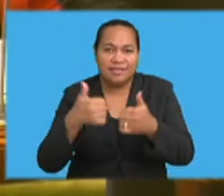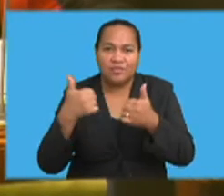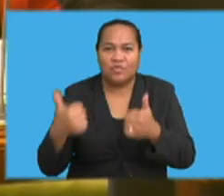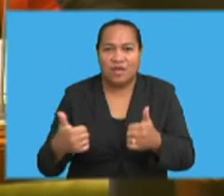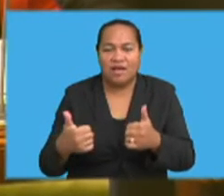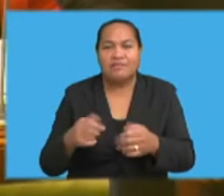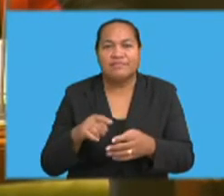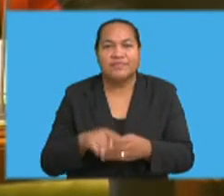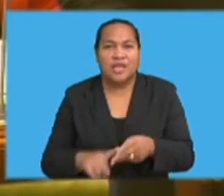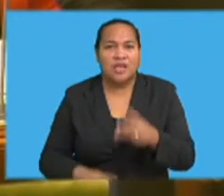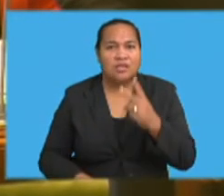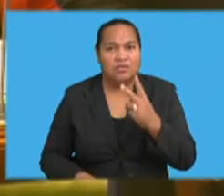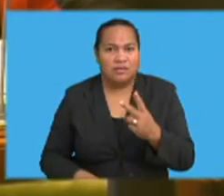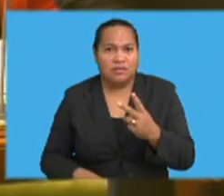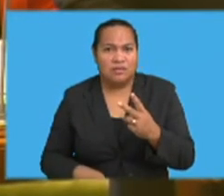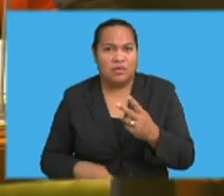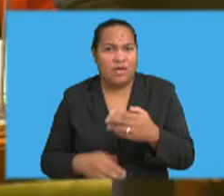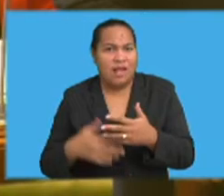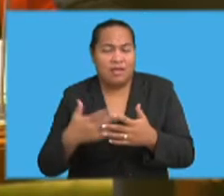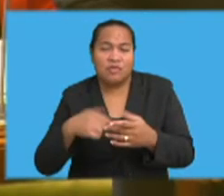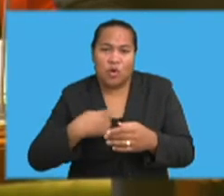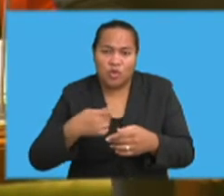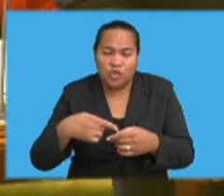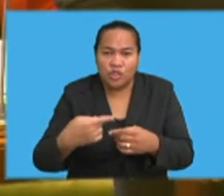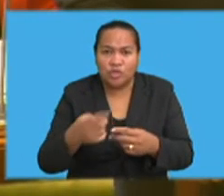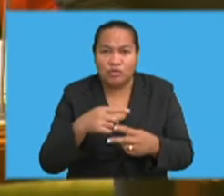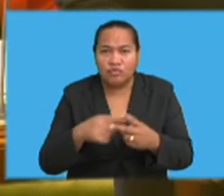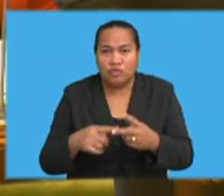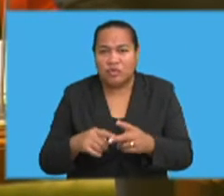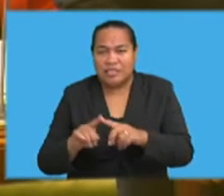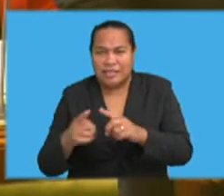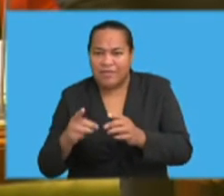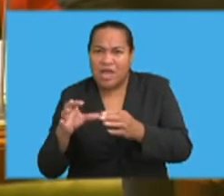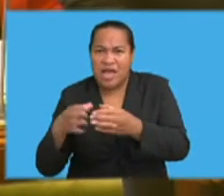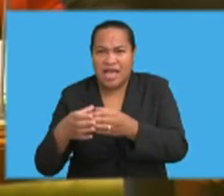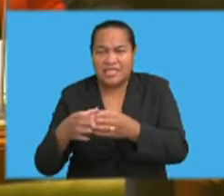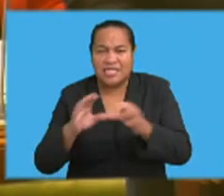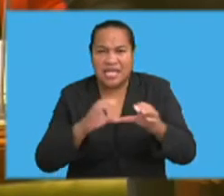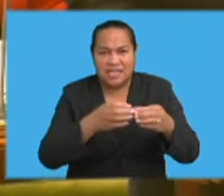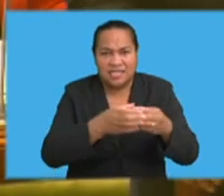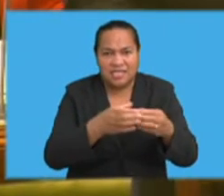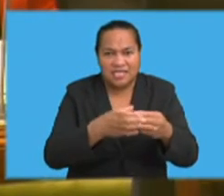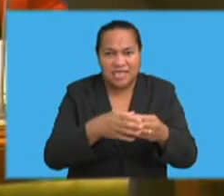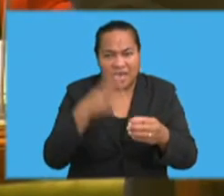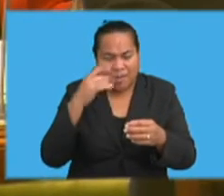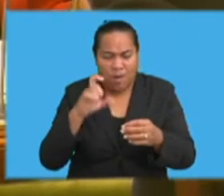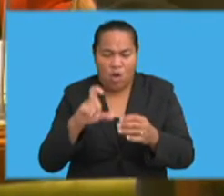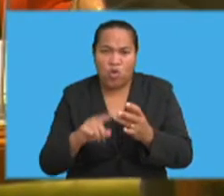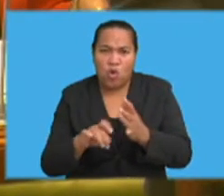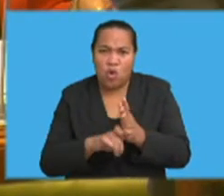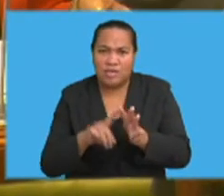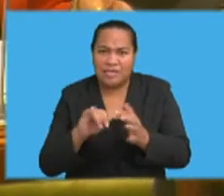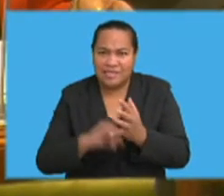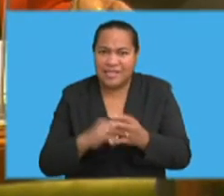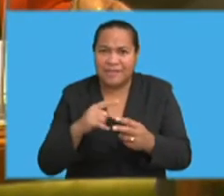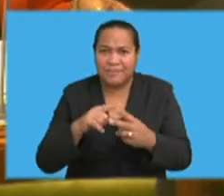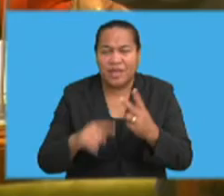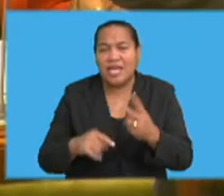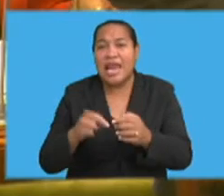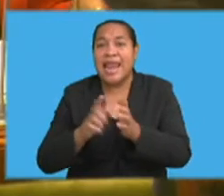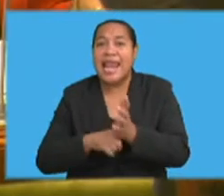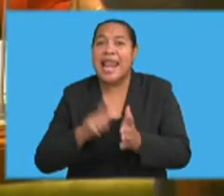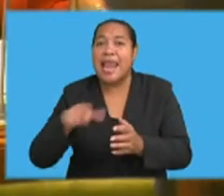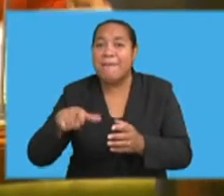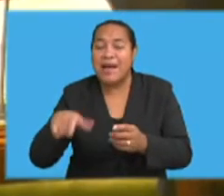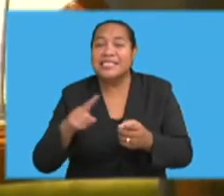whereby 2 of the 8 continuous operating reference stations known as cores have been completed, namely Lambasa